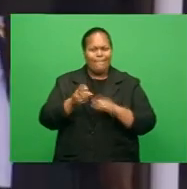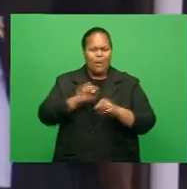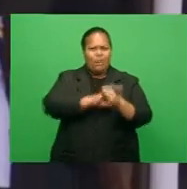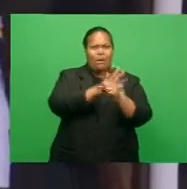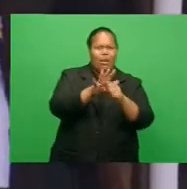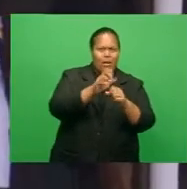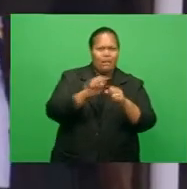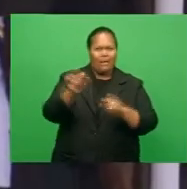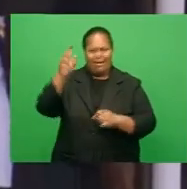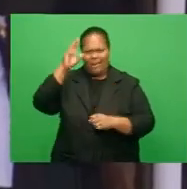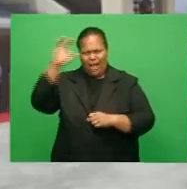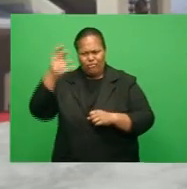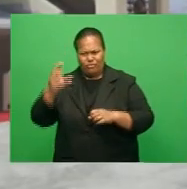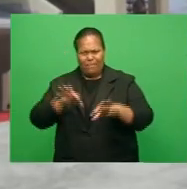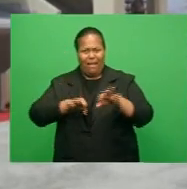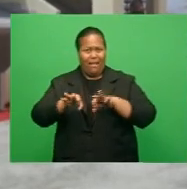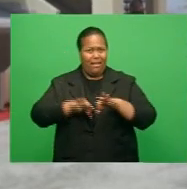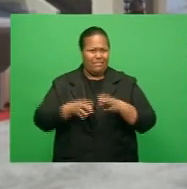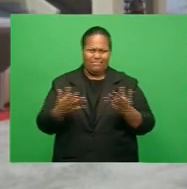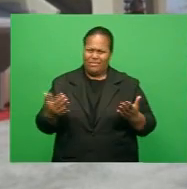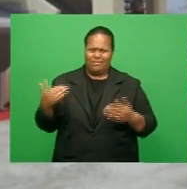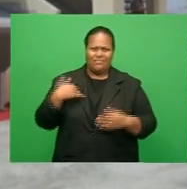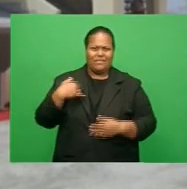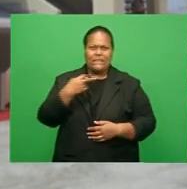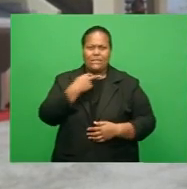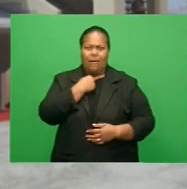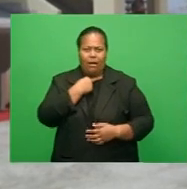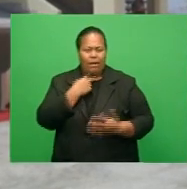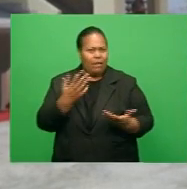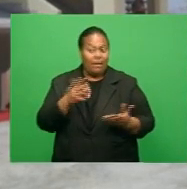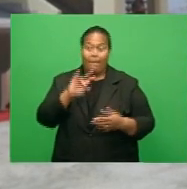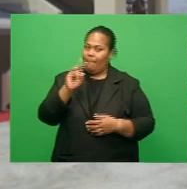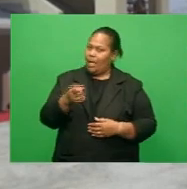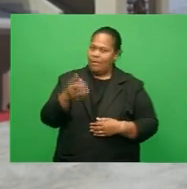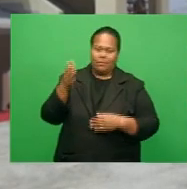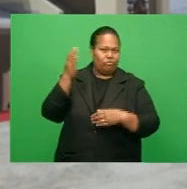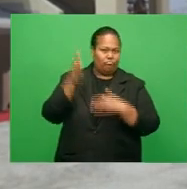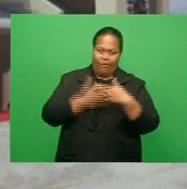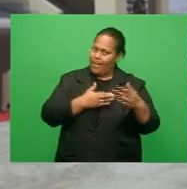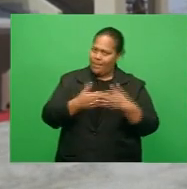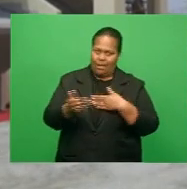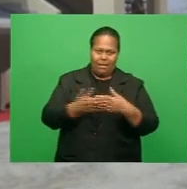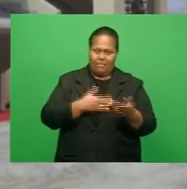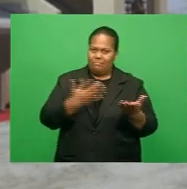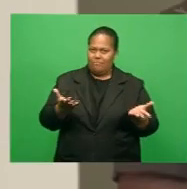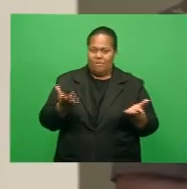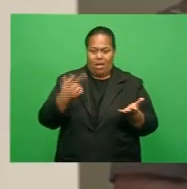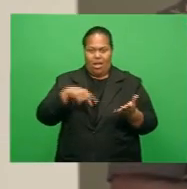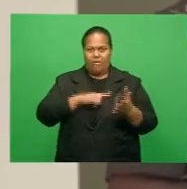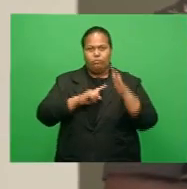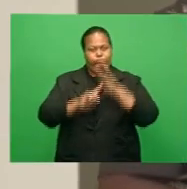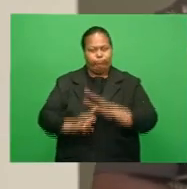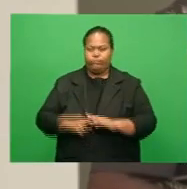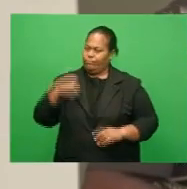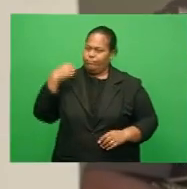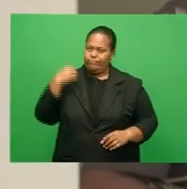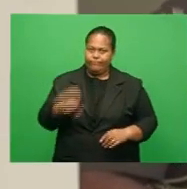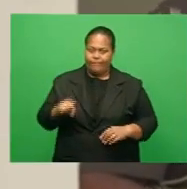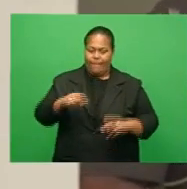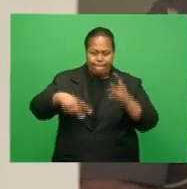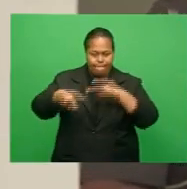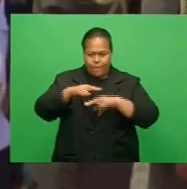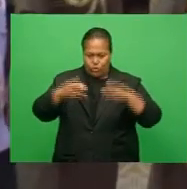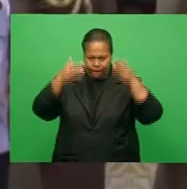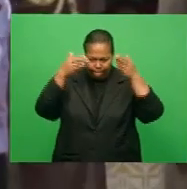But this is not going to dampen our spirit. Our Fiji can spirit not deviate our focus